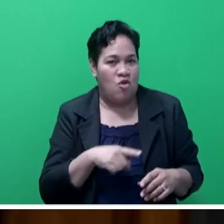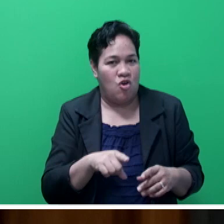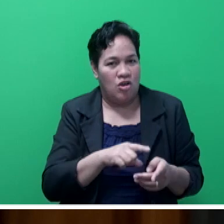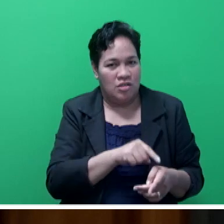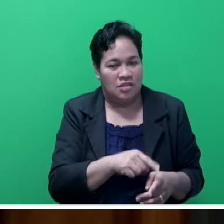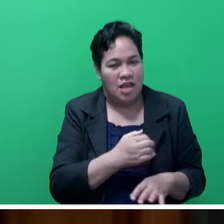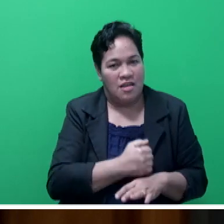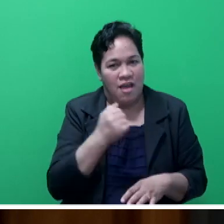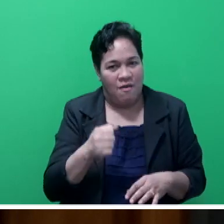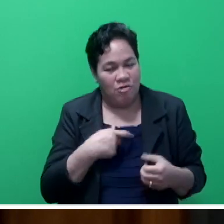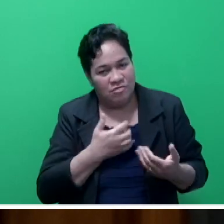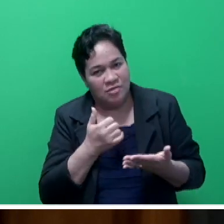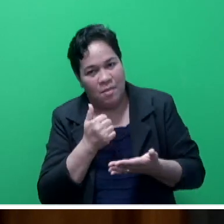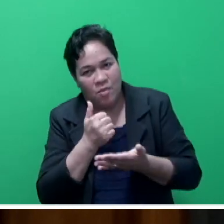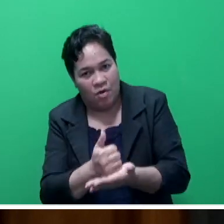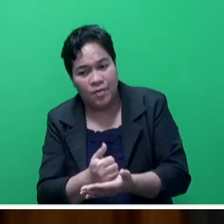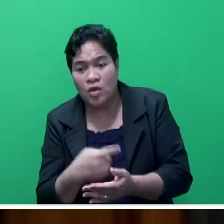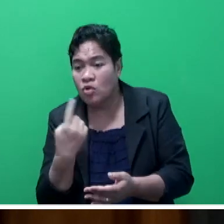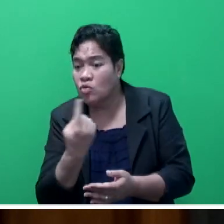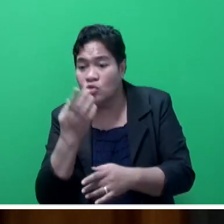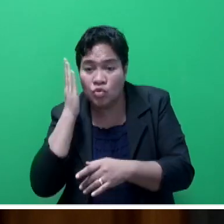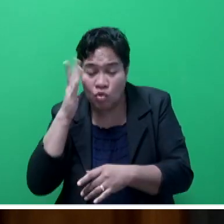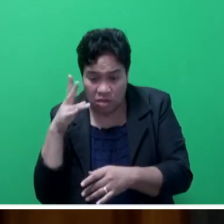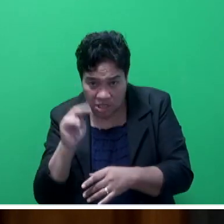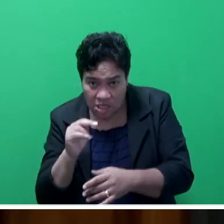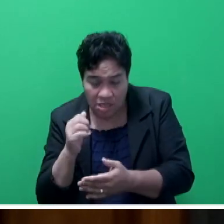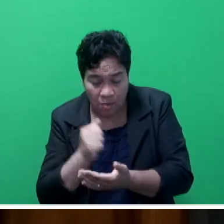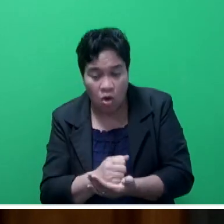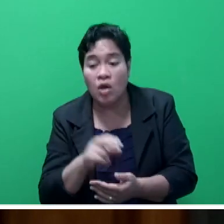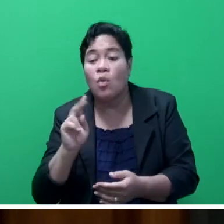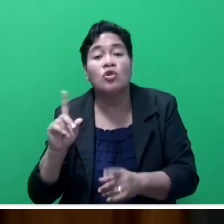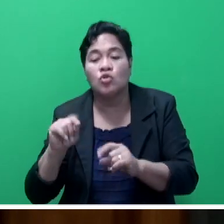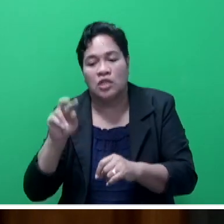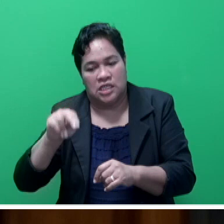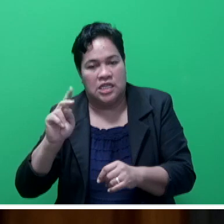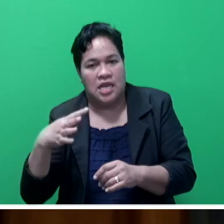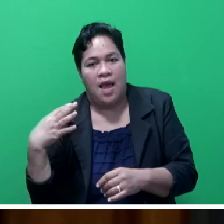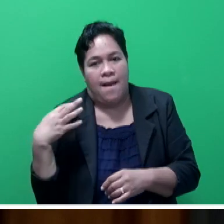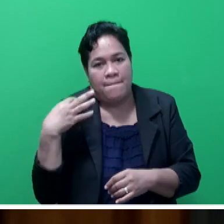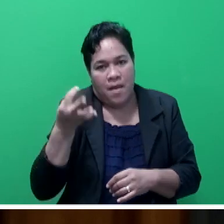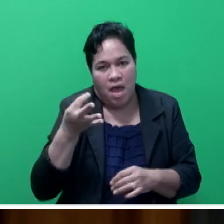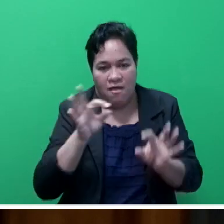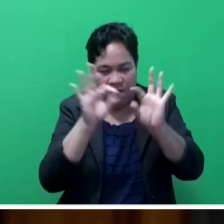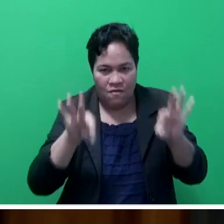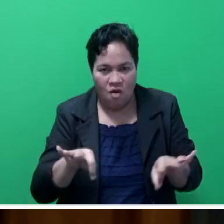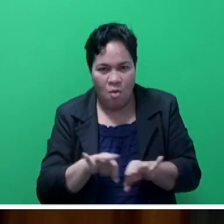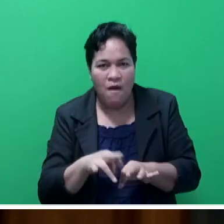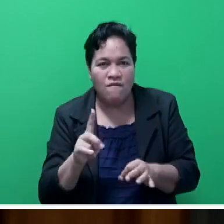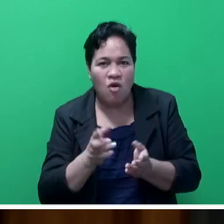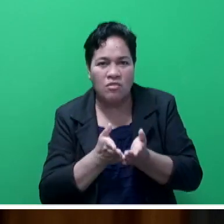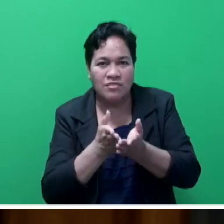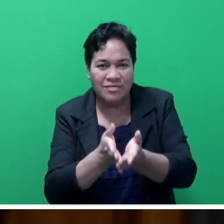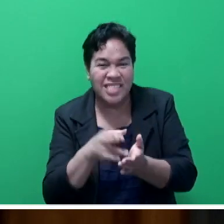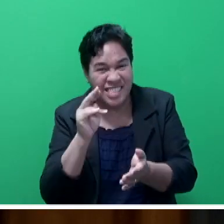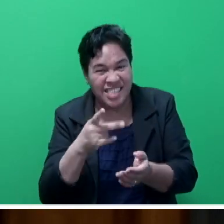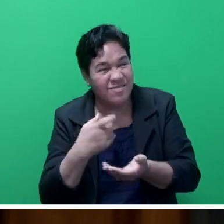sector. Those schools needing support are required to submit the boat assistance application form through the district office